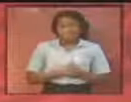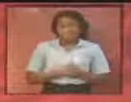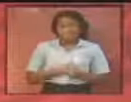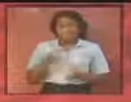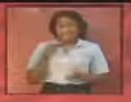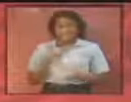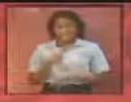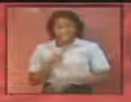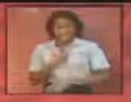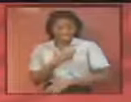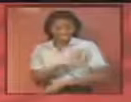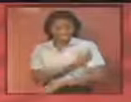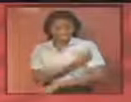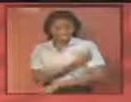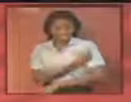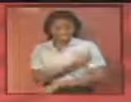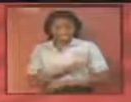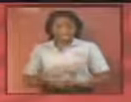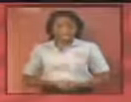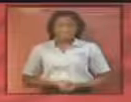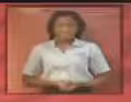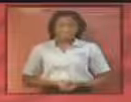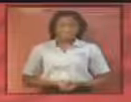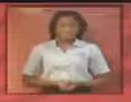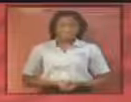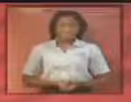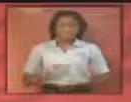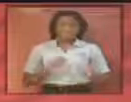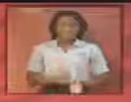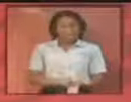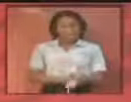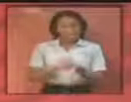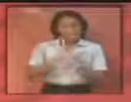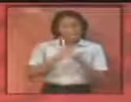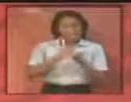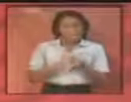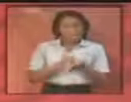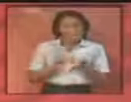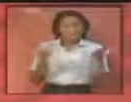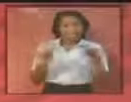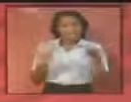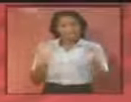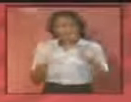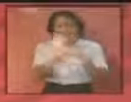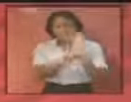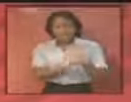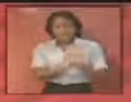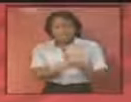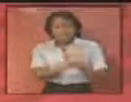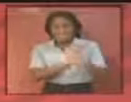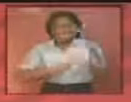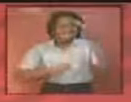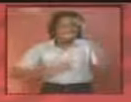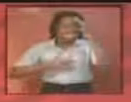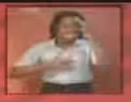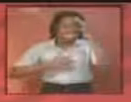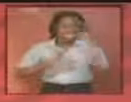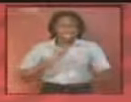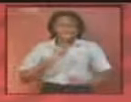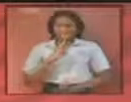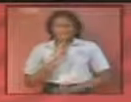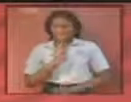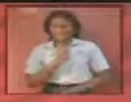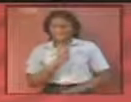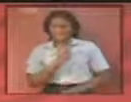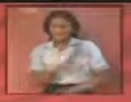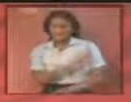viral vector vaccine. It too has been found to be very effective at preventing severe disease, hospitalization, and death,